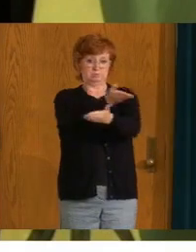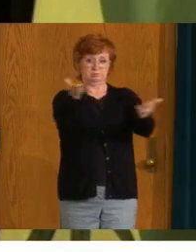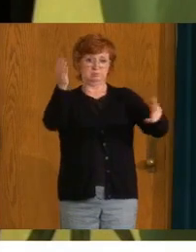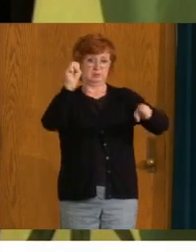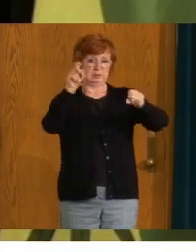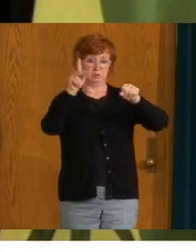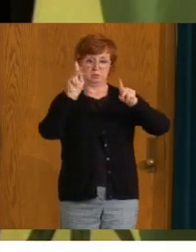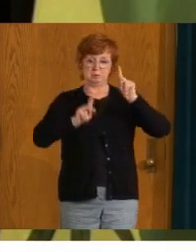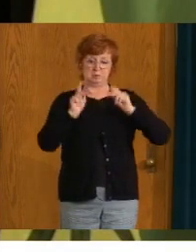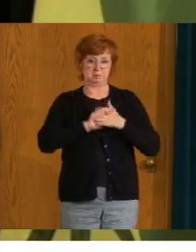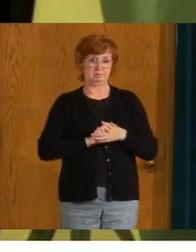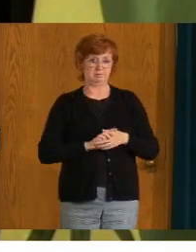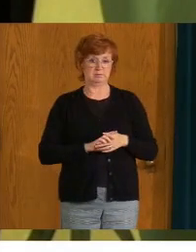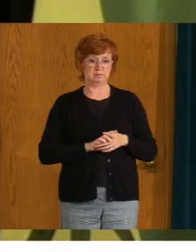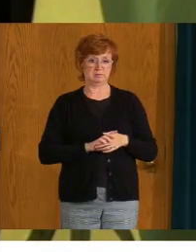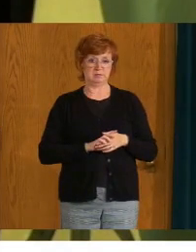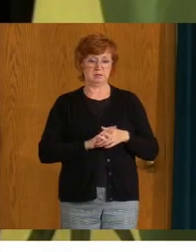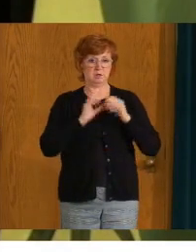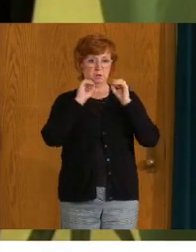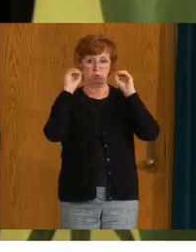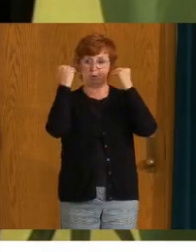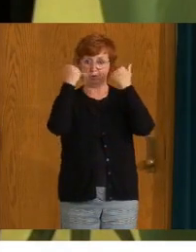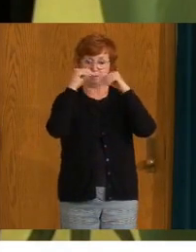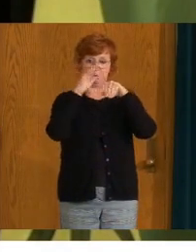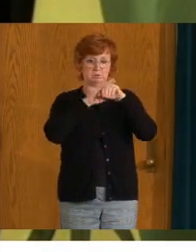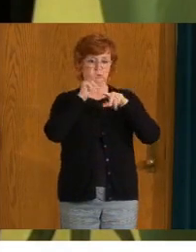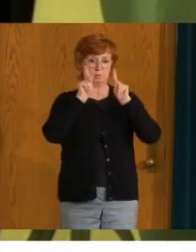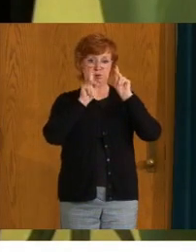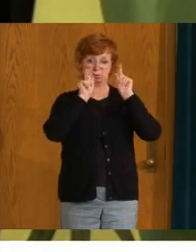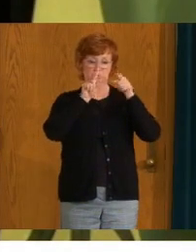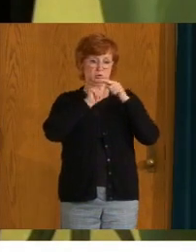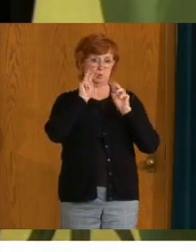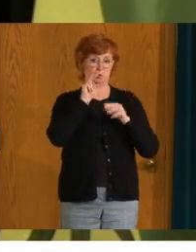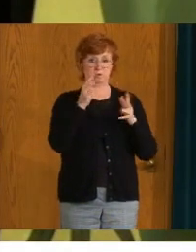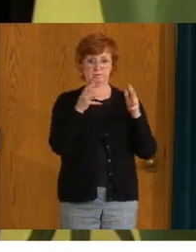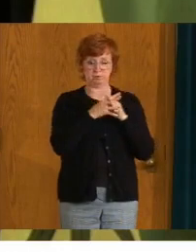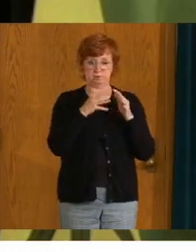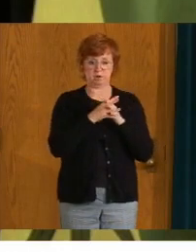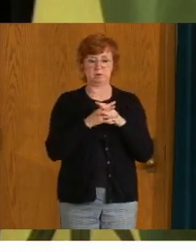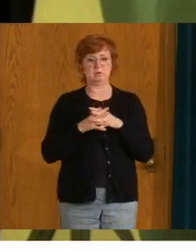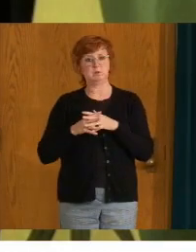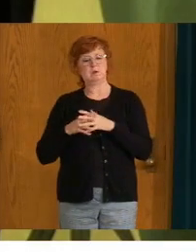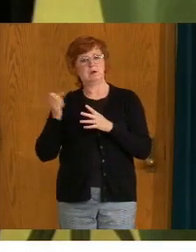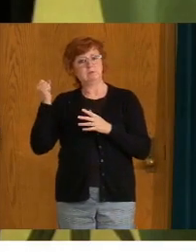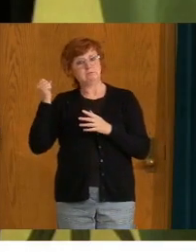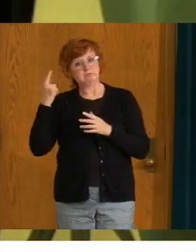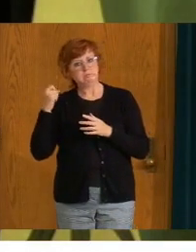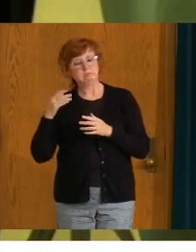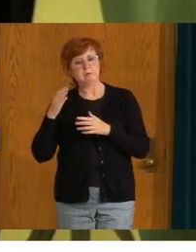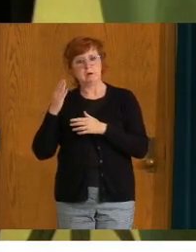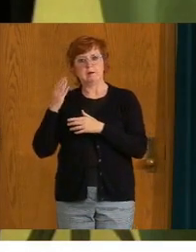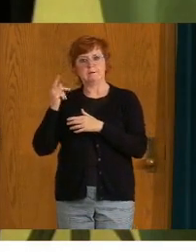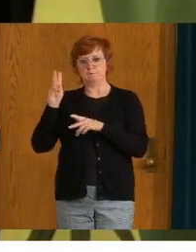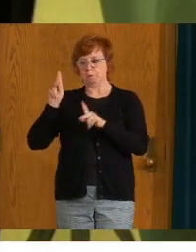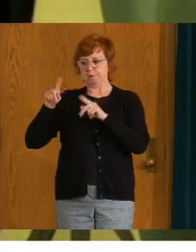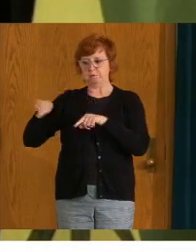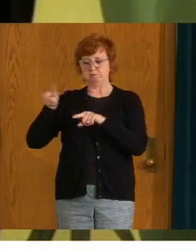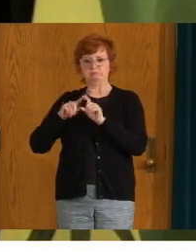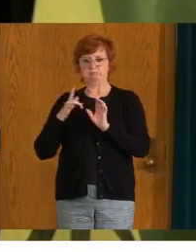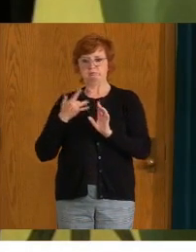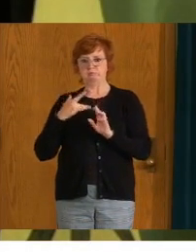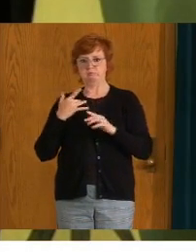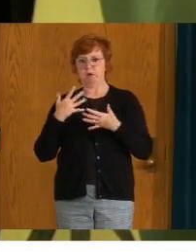the number of people that will be able to attend. In saying that, there may be people that are possibly hesitant to go into a stadium with 25, 30,